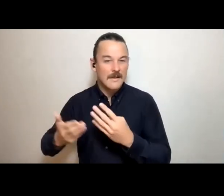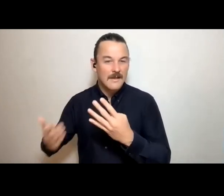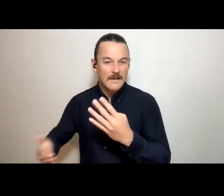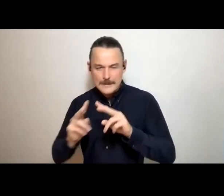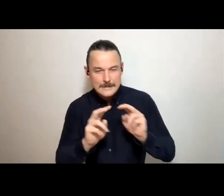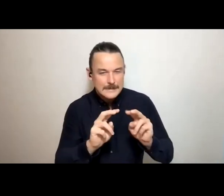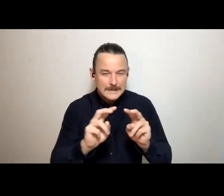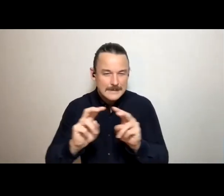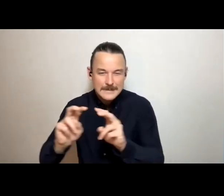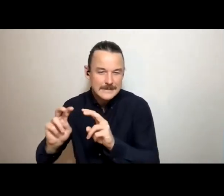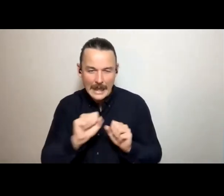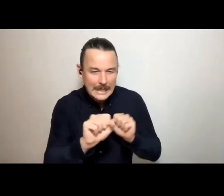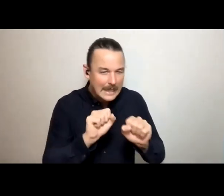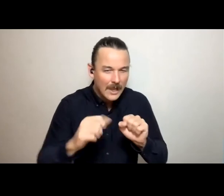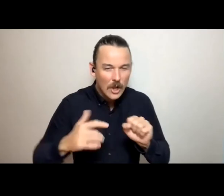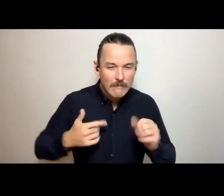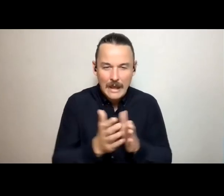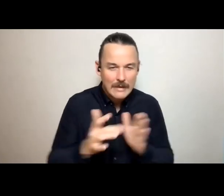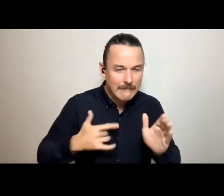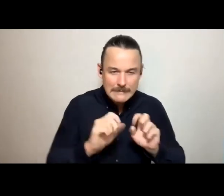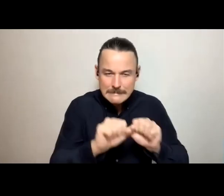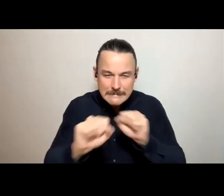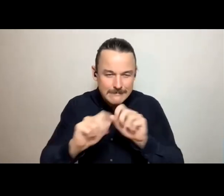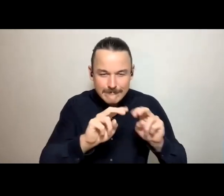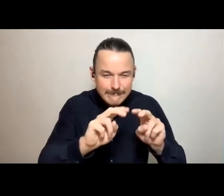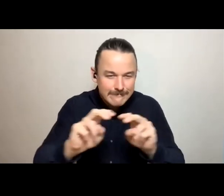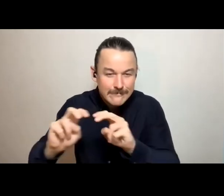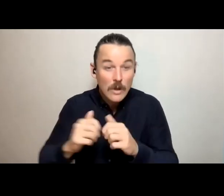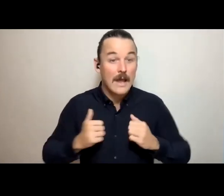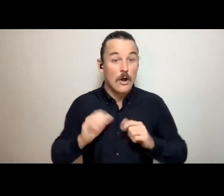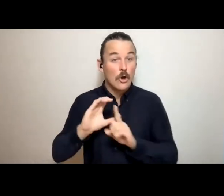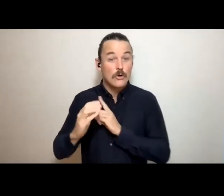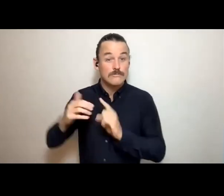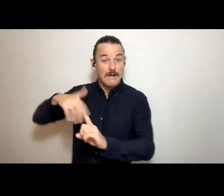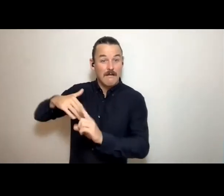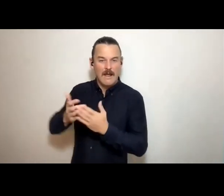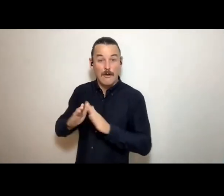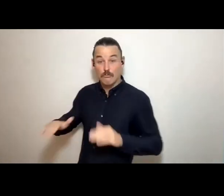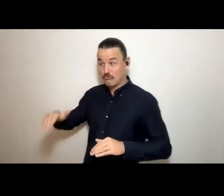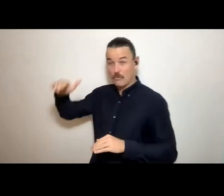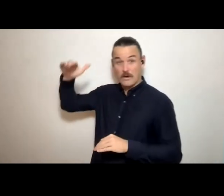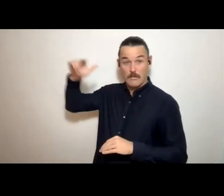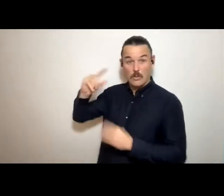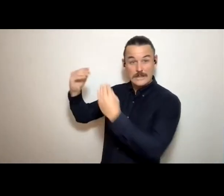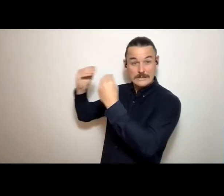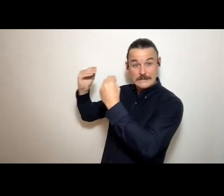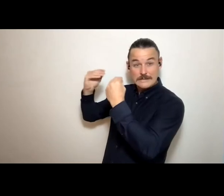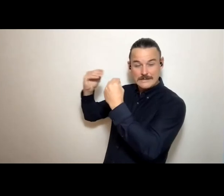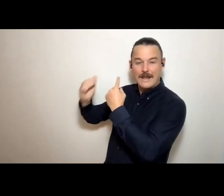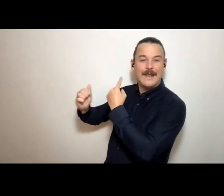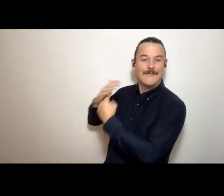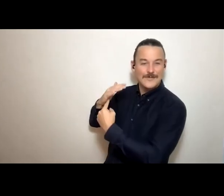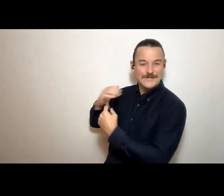asks how our own cultural background, the ways we grow up, and the things we are taught influence our own identities, beliefs,